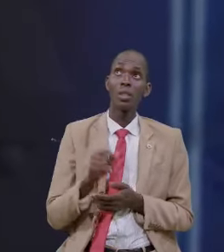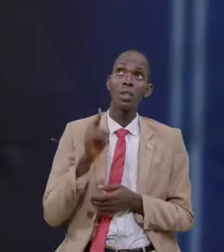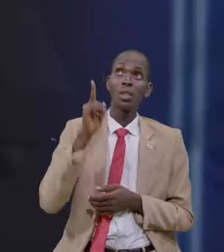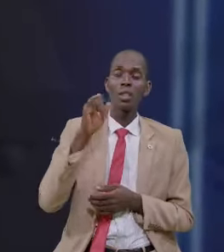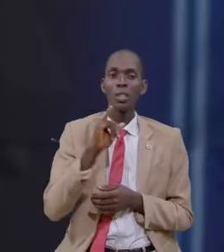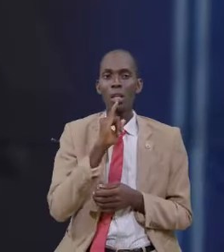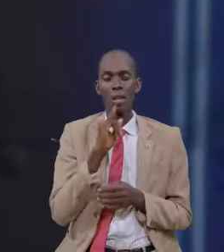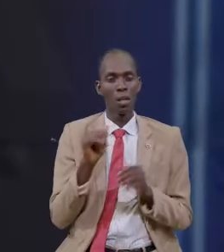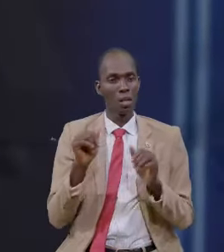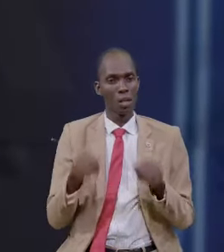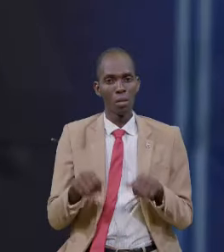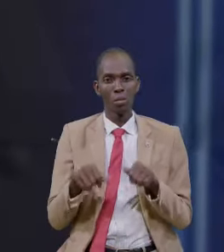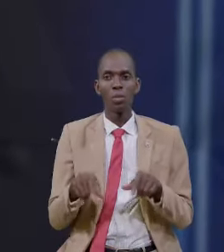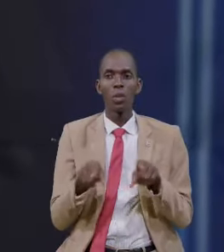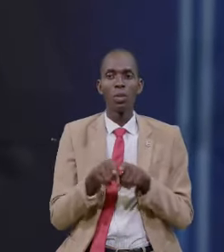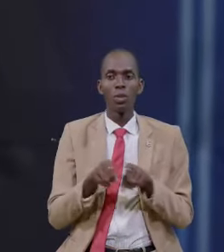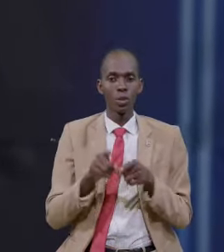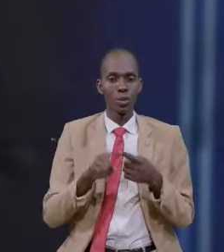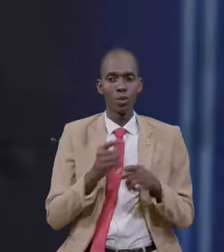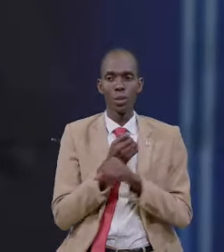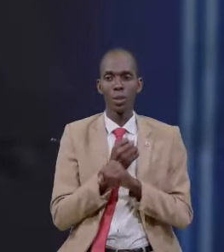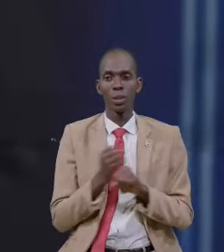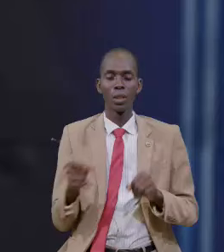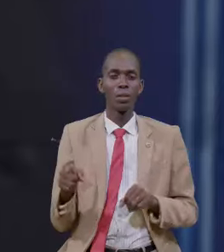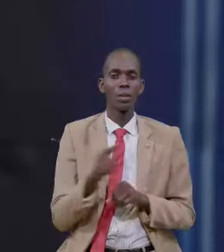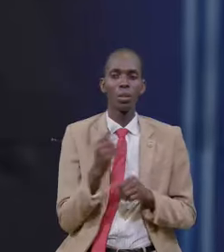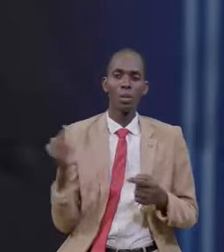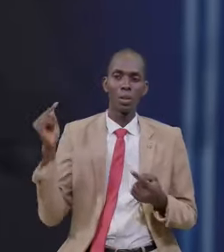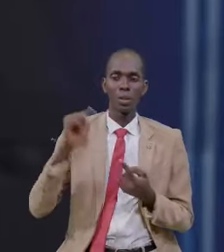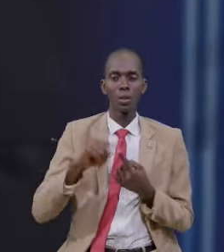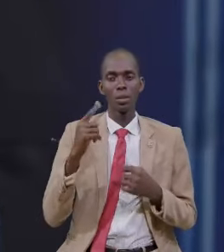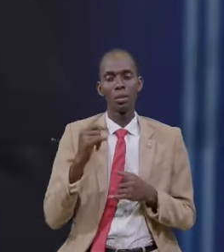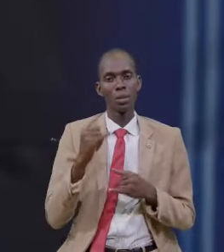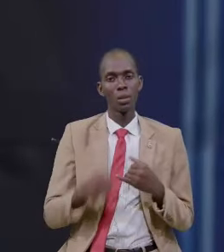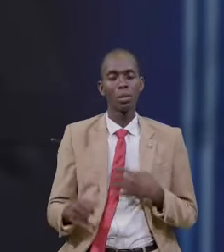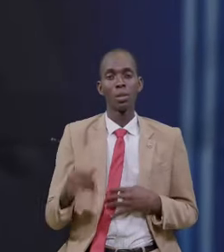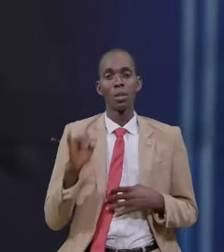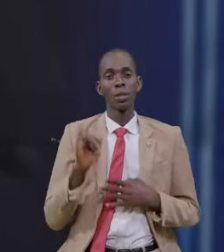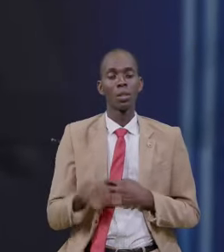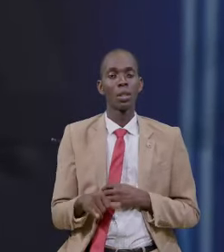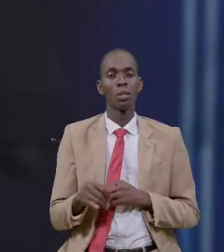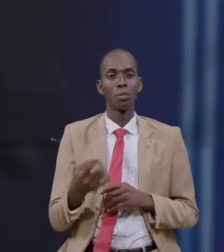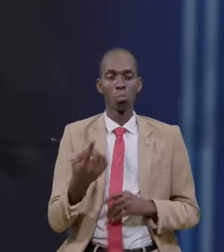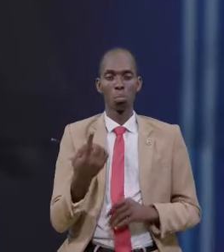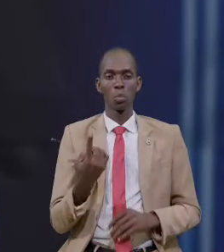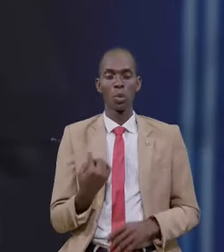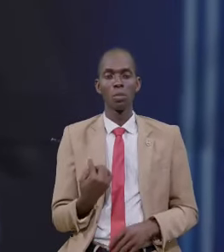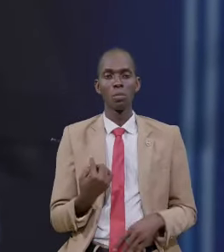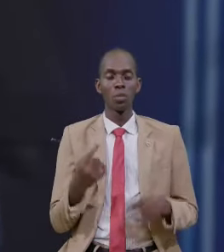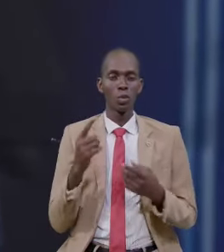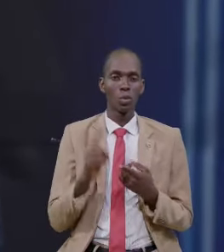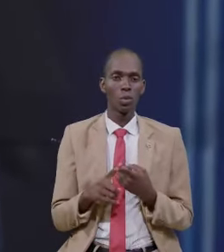able also to save them to the uttermost that come